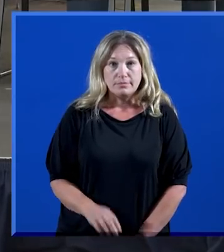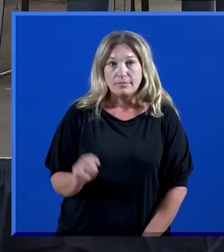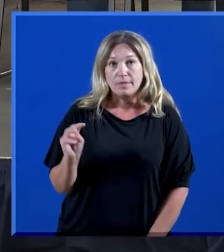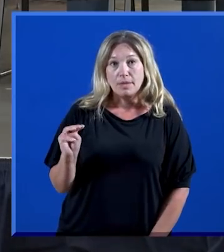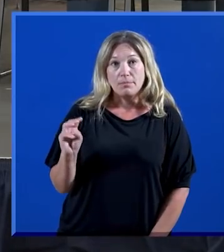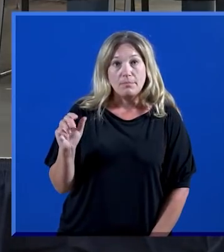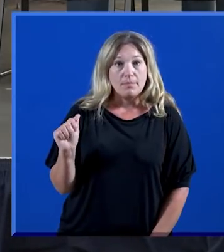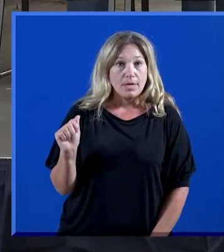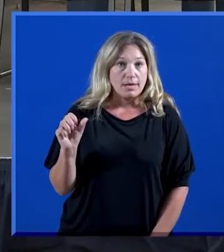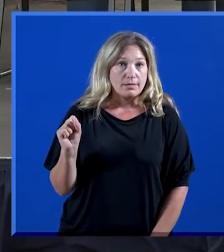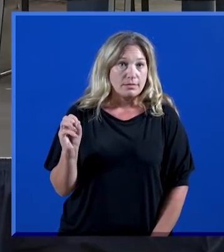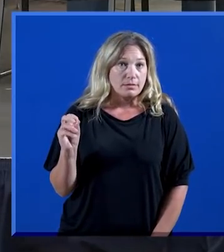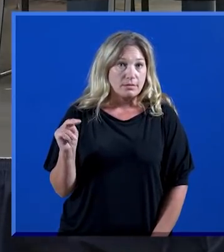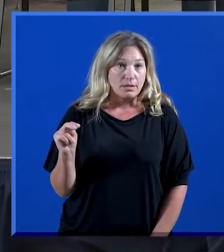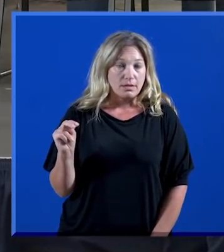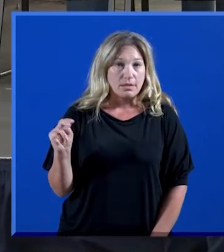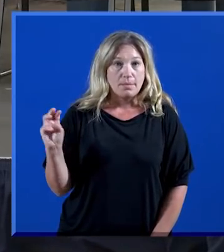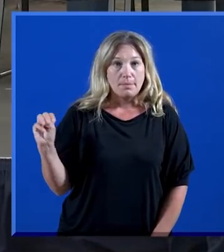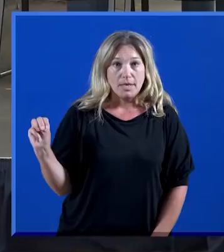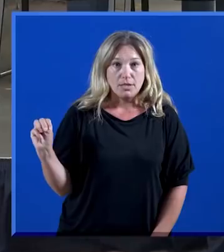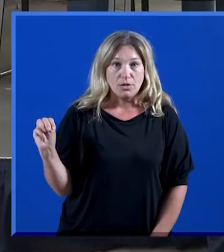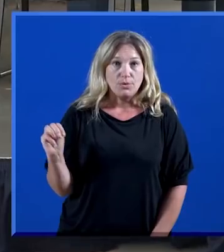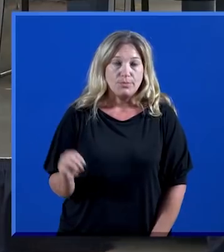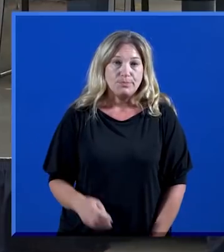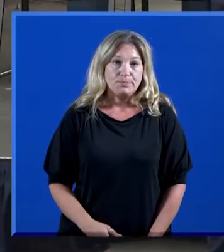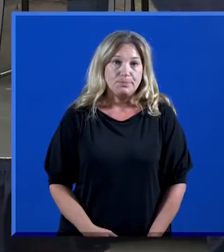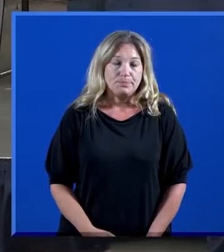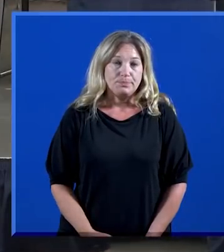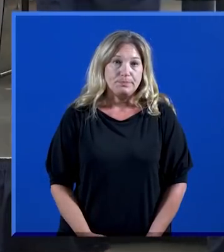Mason Mignot.